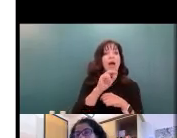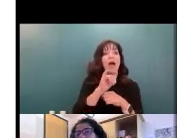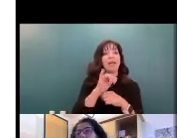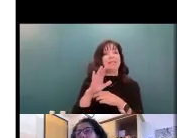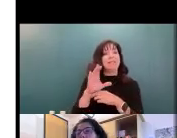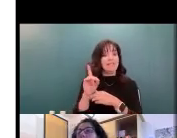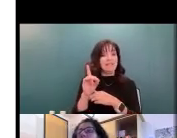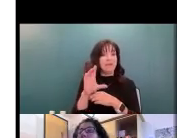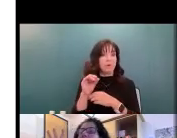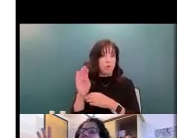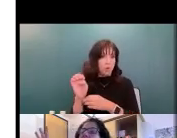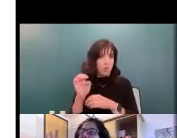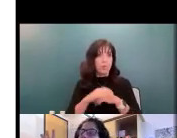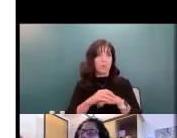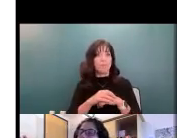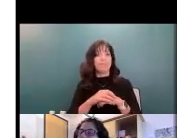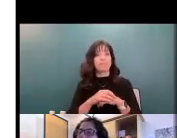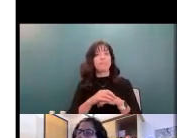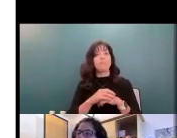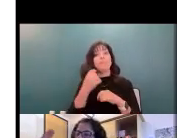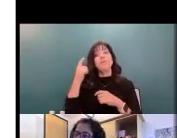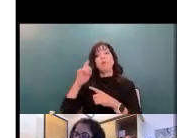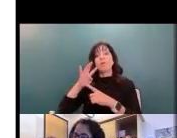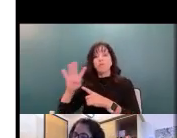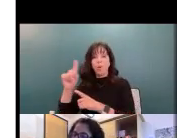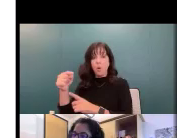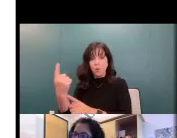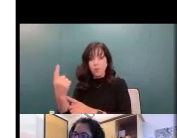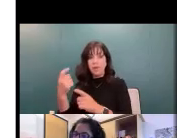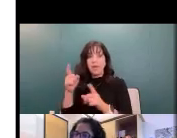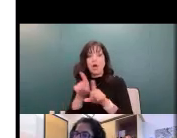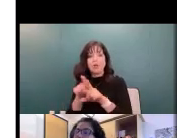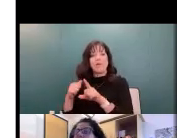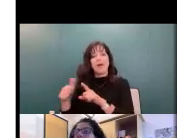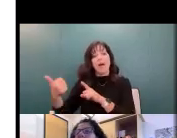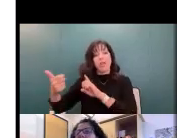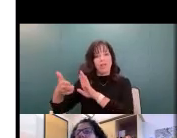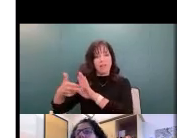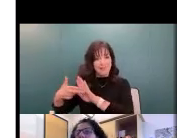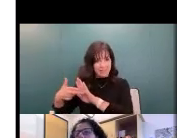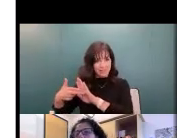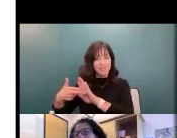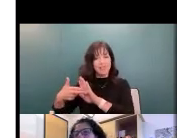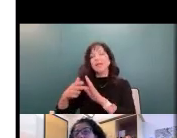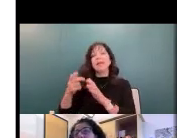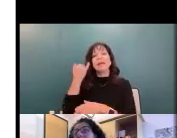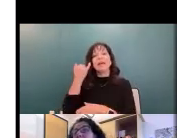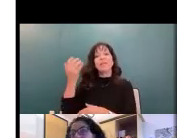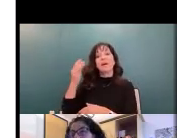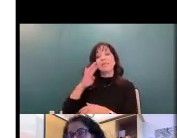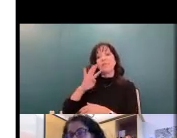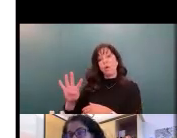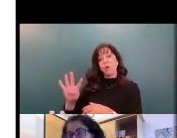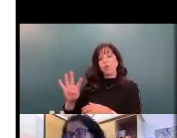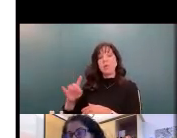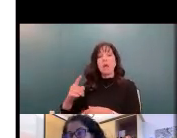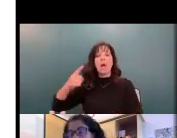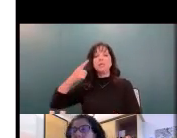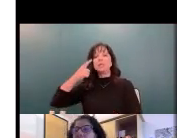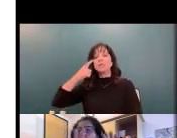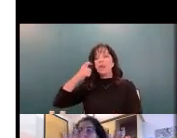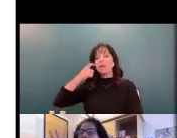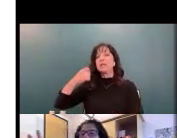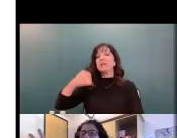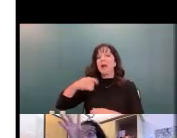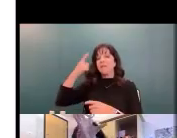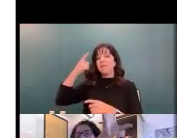code. And then for 4-year-olds only, we also have another classification, which is if a 4-year-old is suspected to have